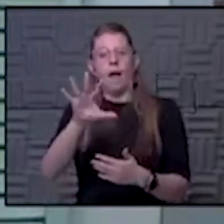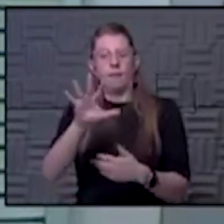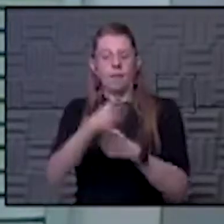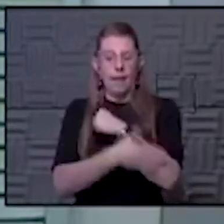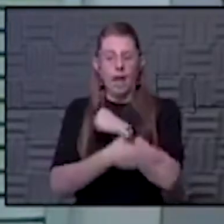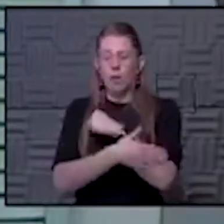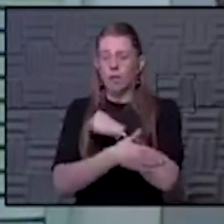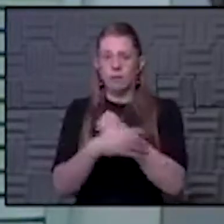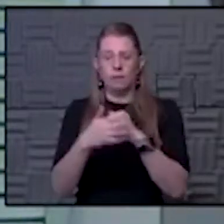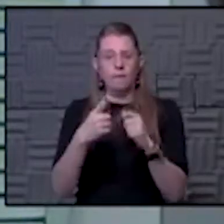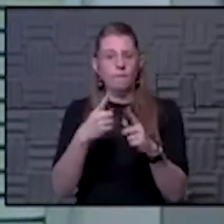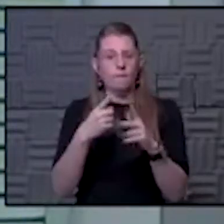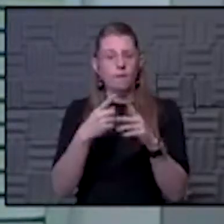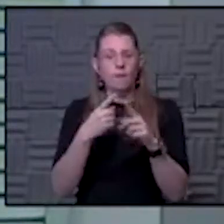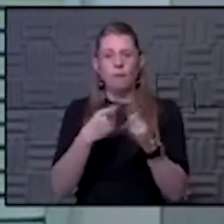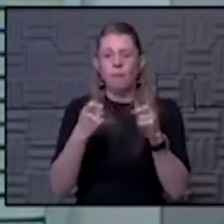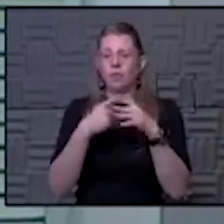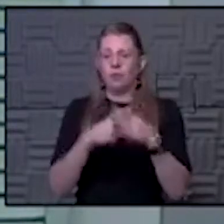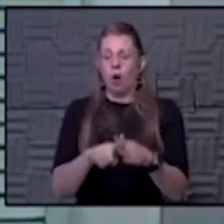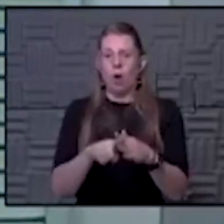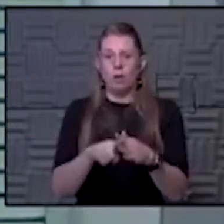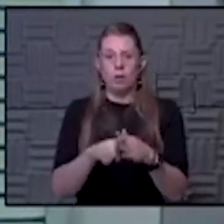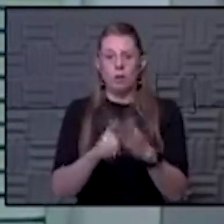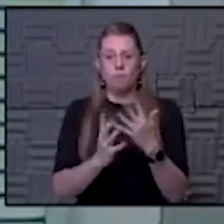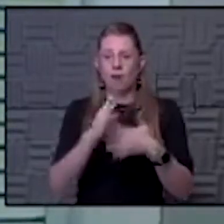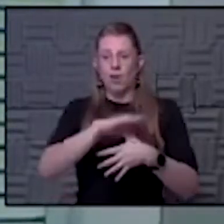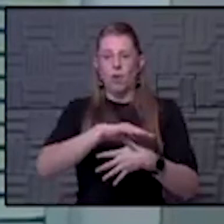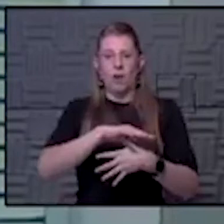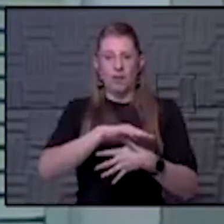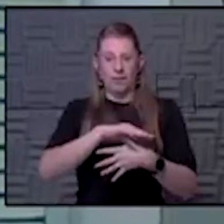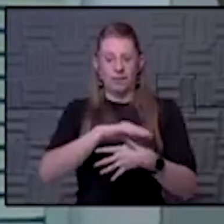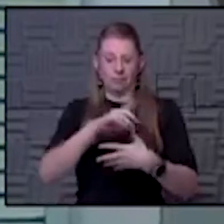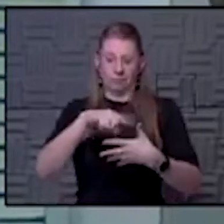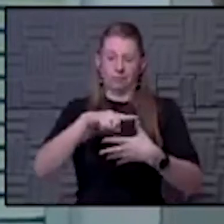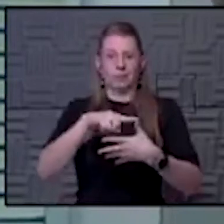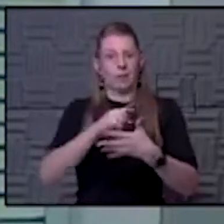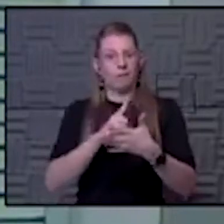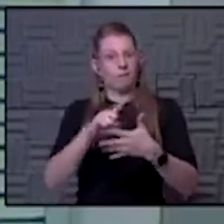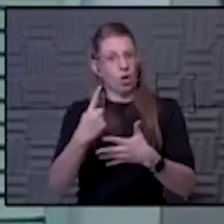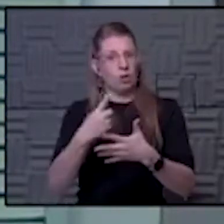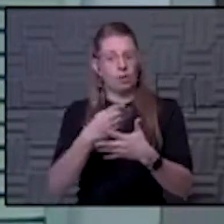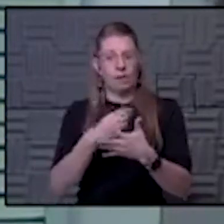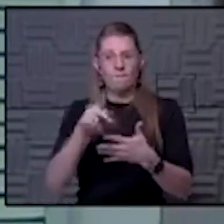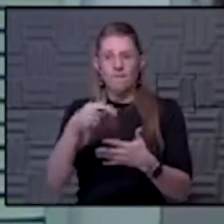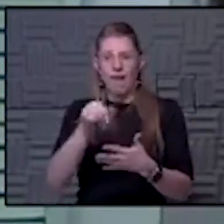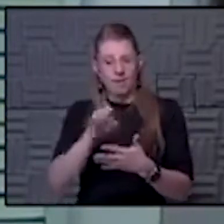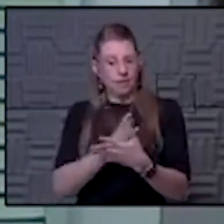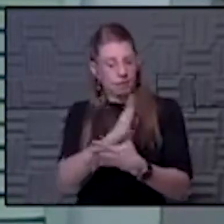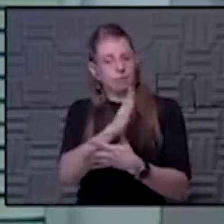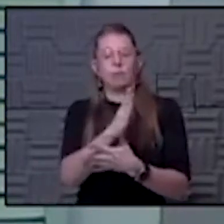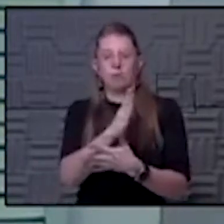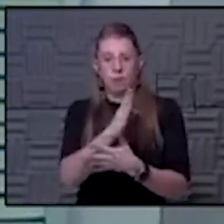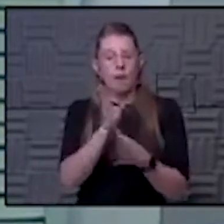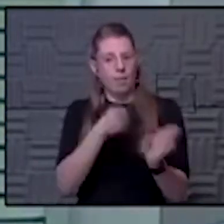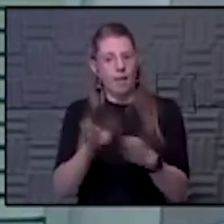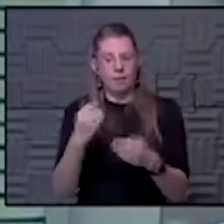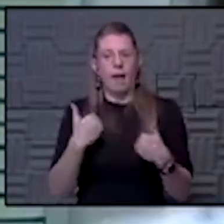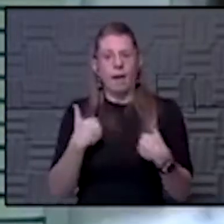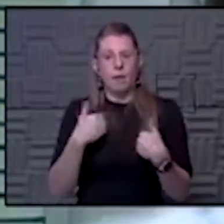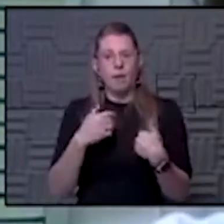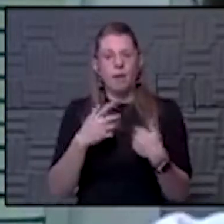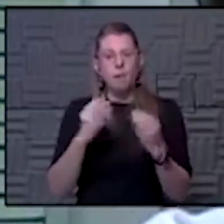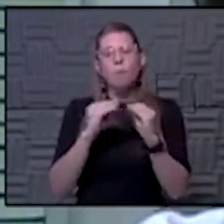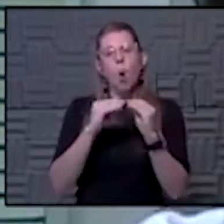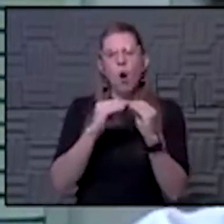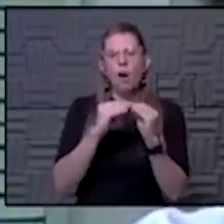the priority people for the first phase are in every county. So we have the plans to do that. There'll be more on a per capita